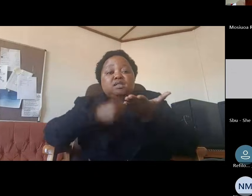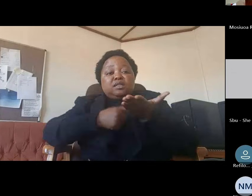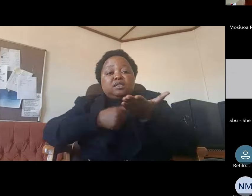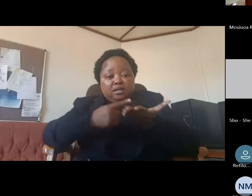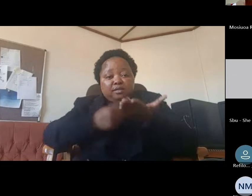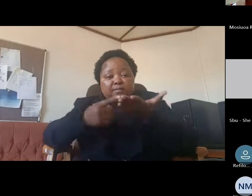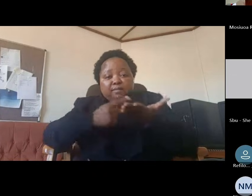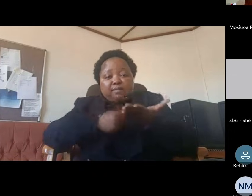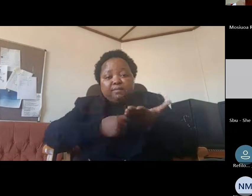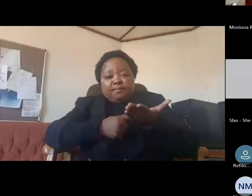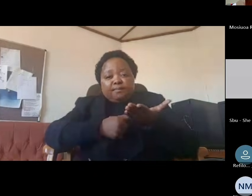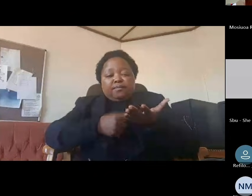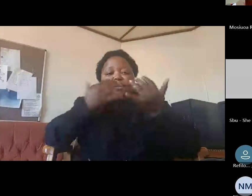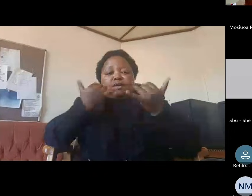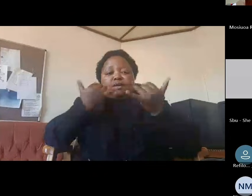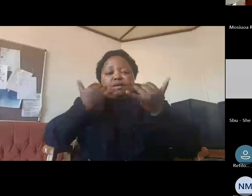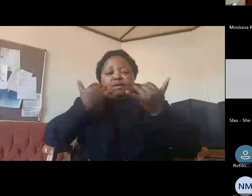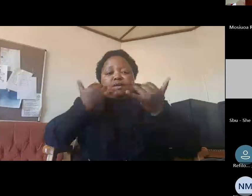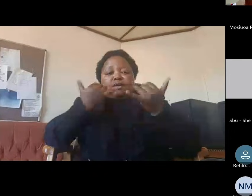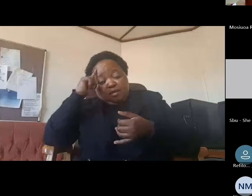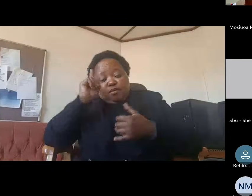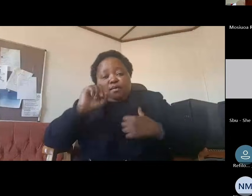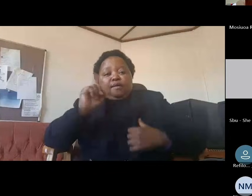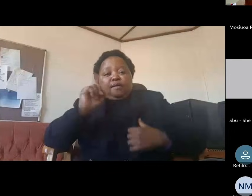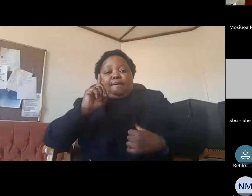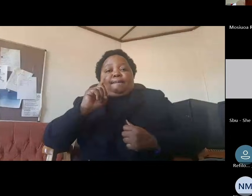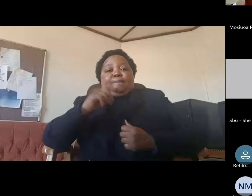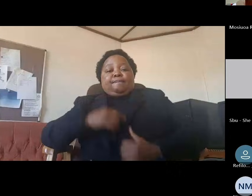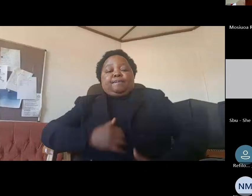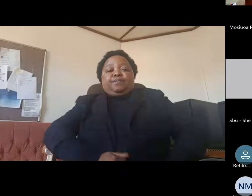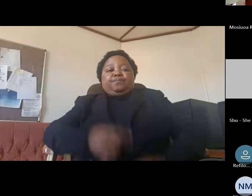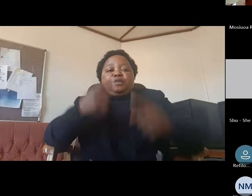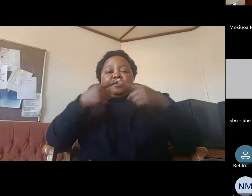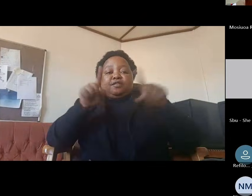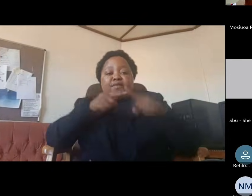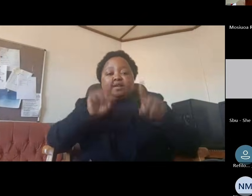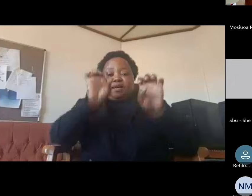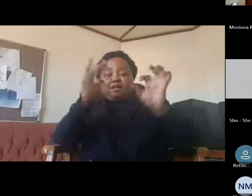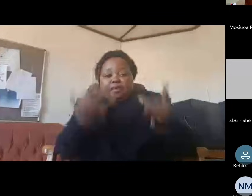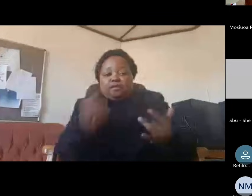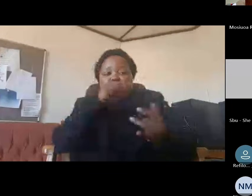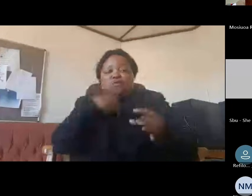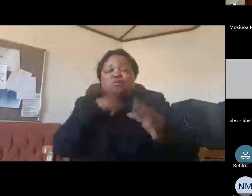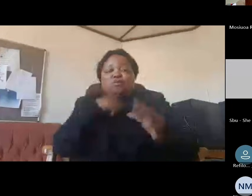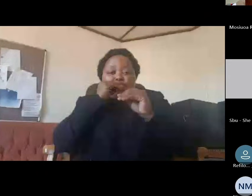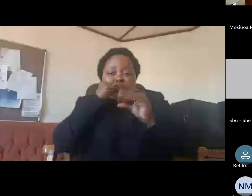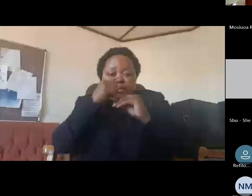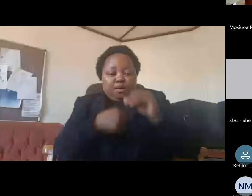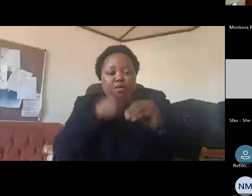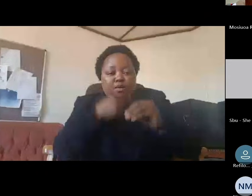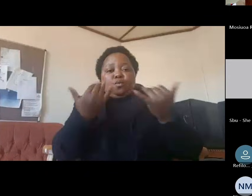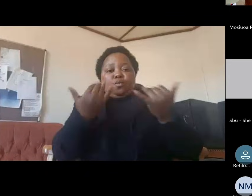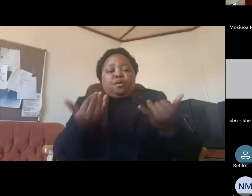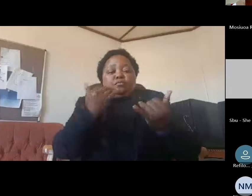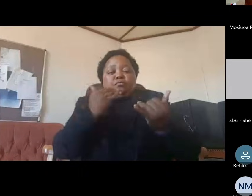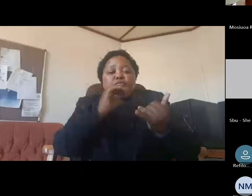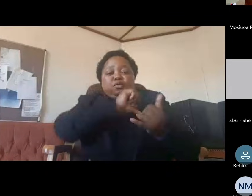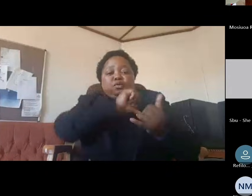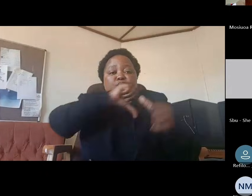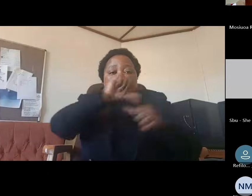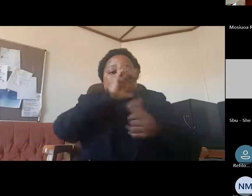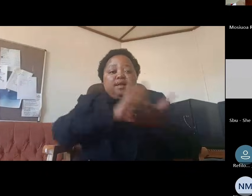I think the different elements that we spoke about in terms of social and behavior change and the importance